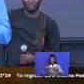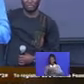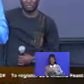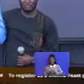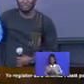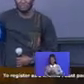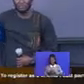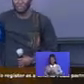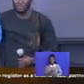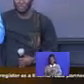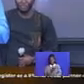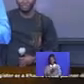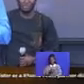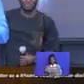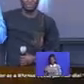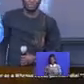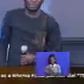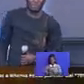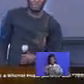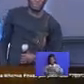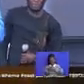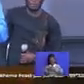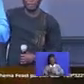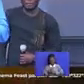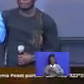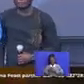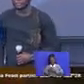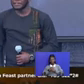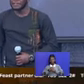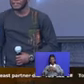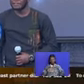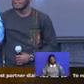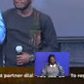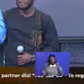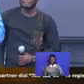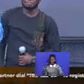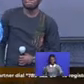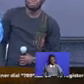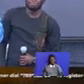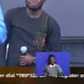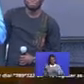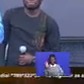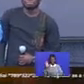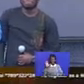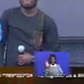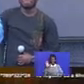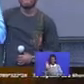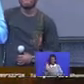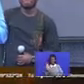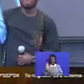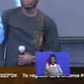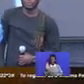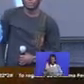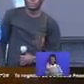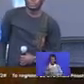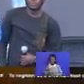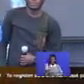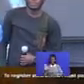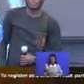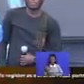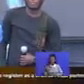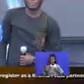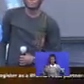you powerful strong Mighty 500